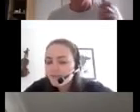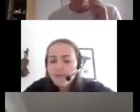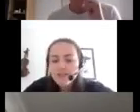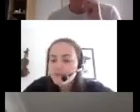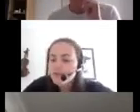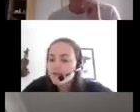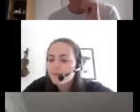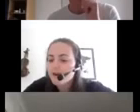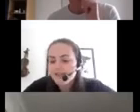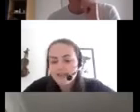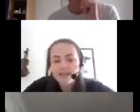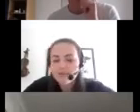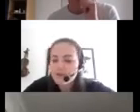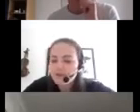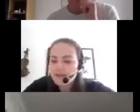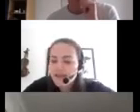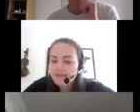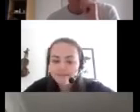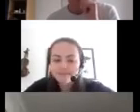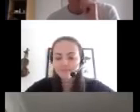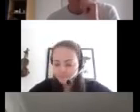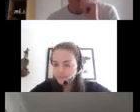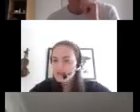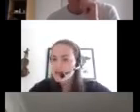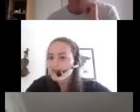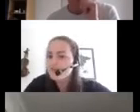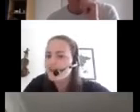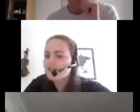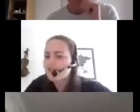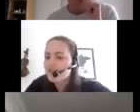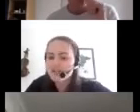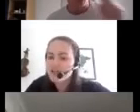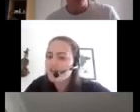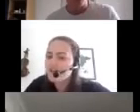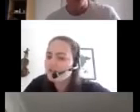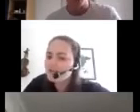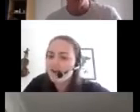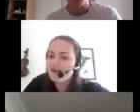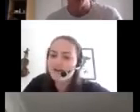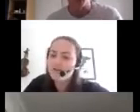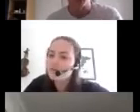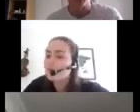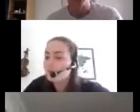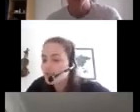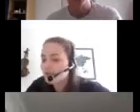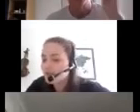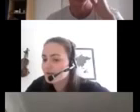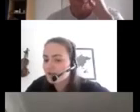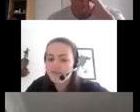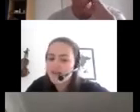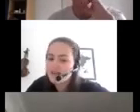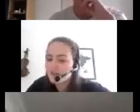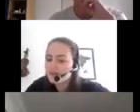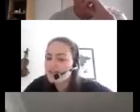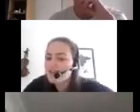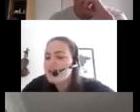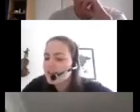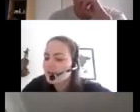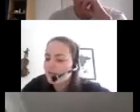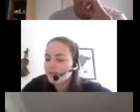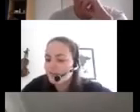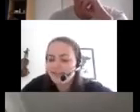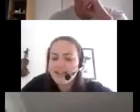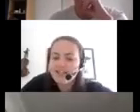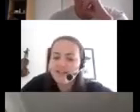shopping, just make sure they're aware exactly of what you can see, and that the fact that they can turn their screen sharing off or turn the recording off at any point